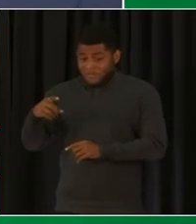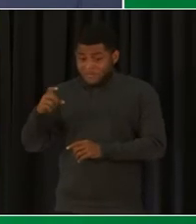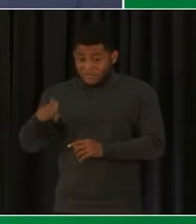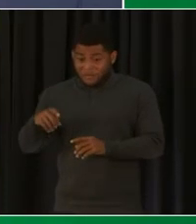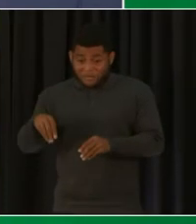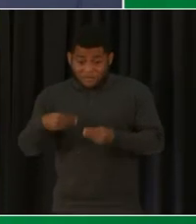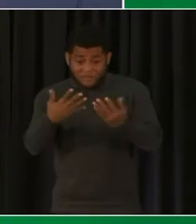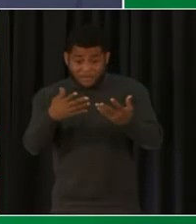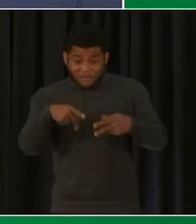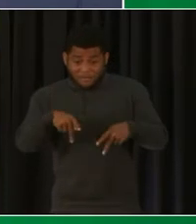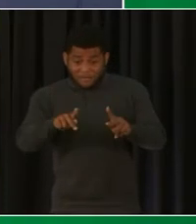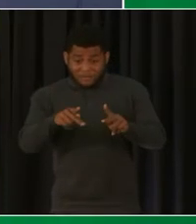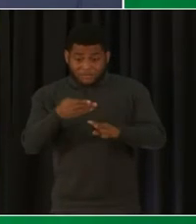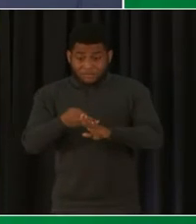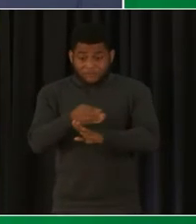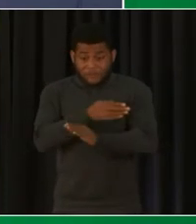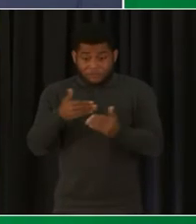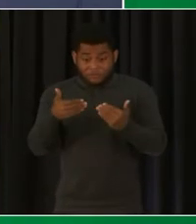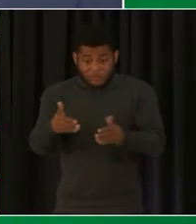tested?